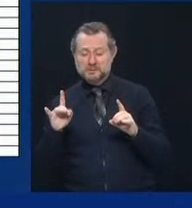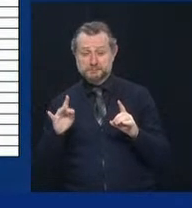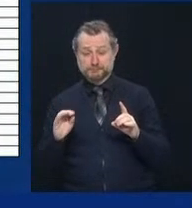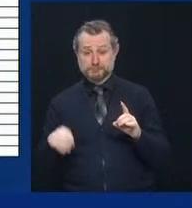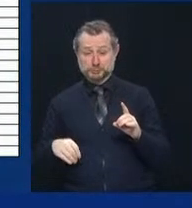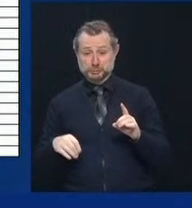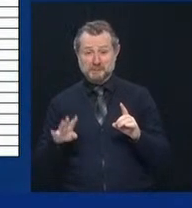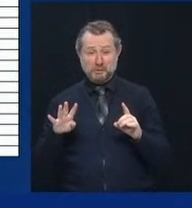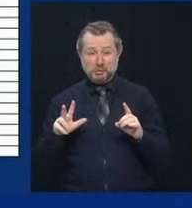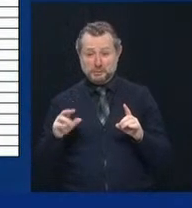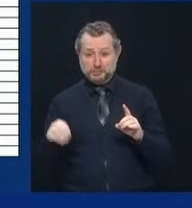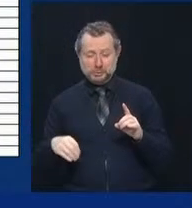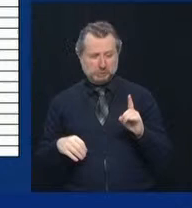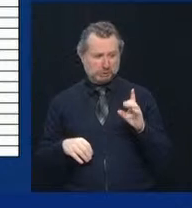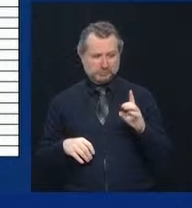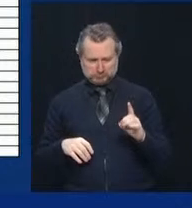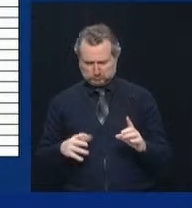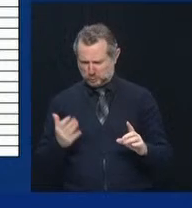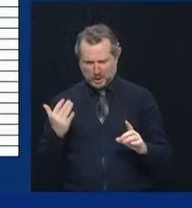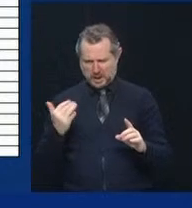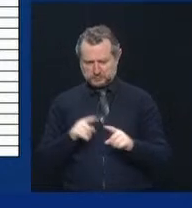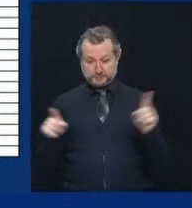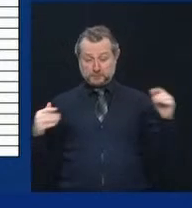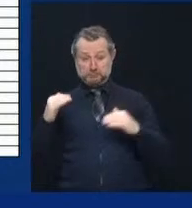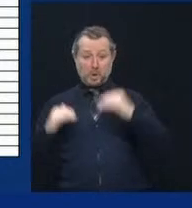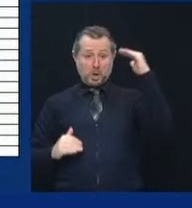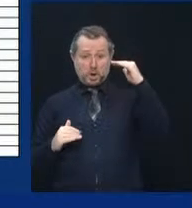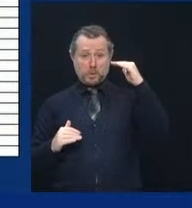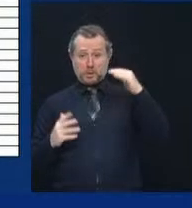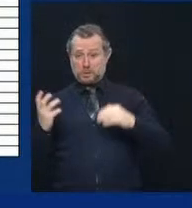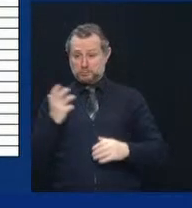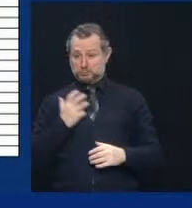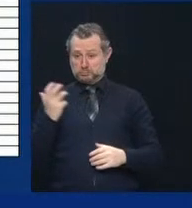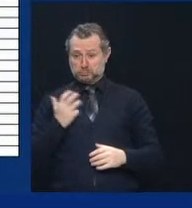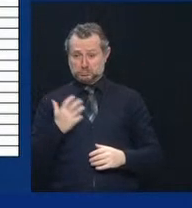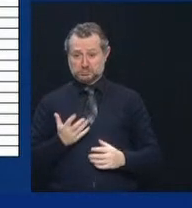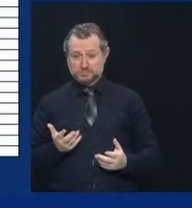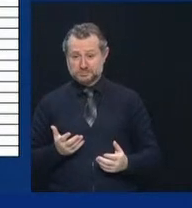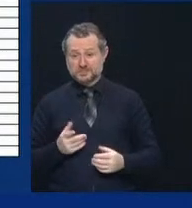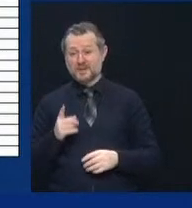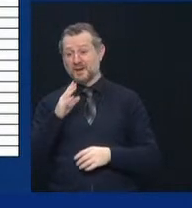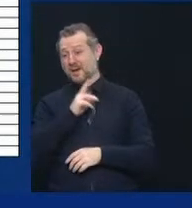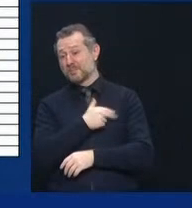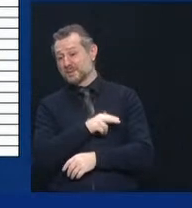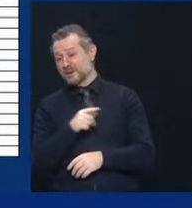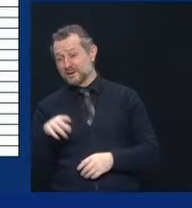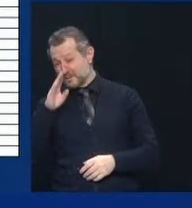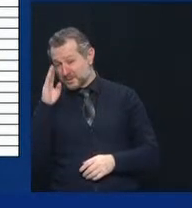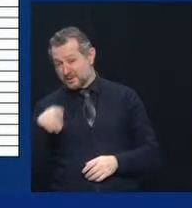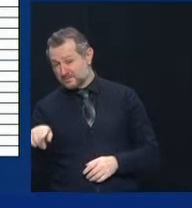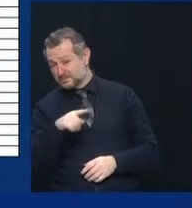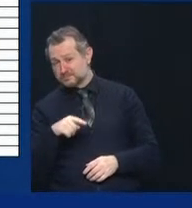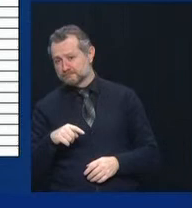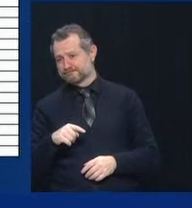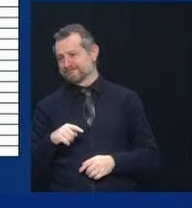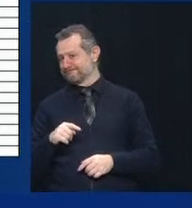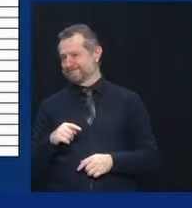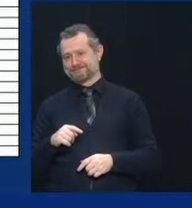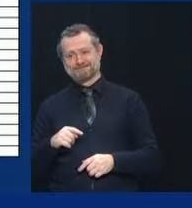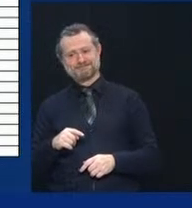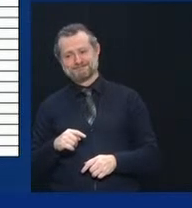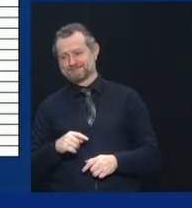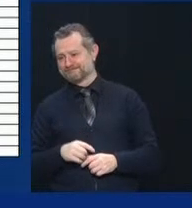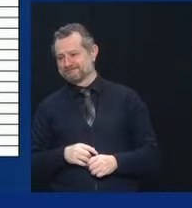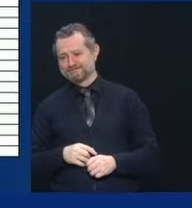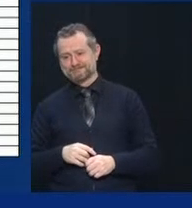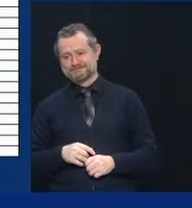What explains that? And you'll have hospitals, by the way, that are part of the